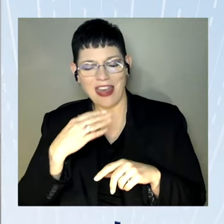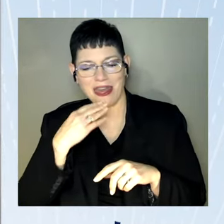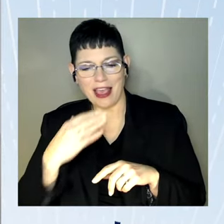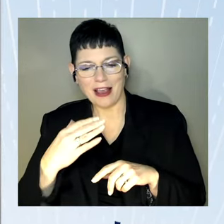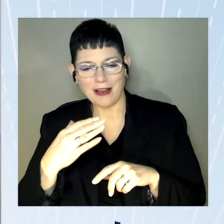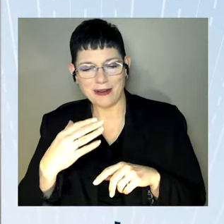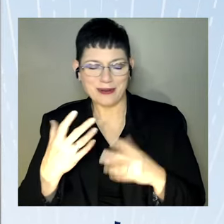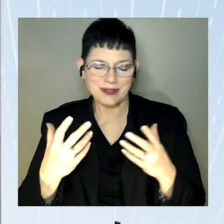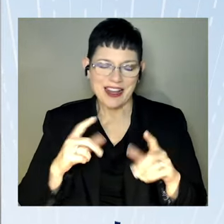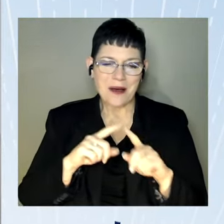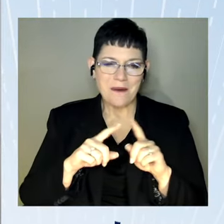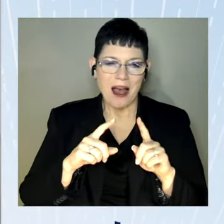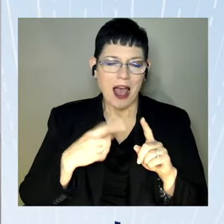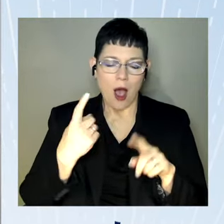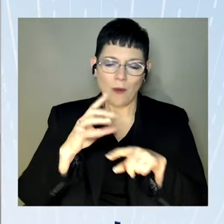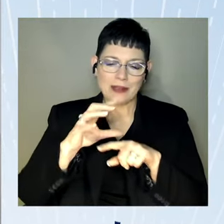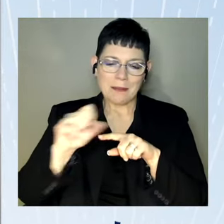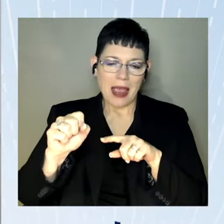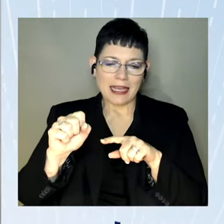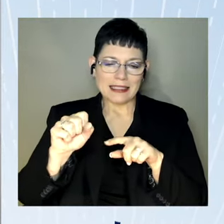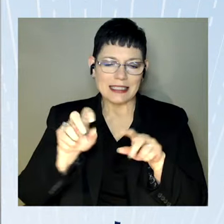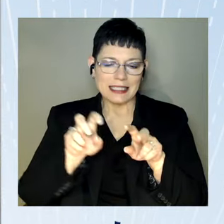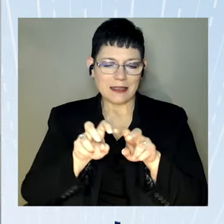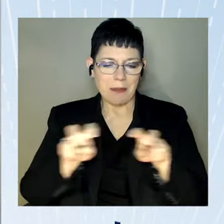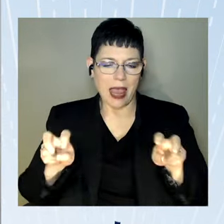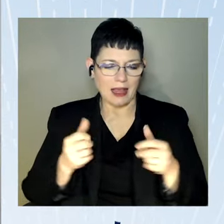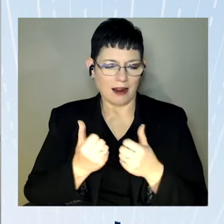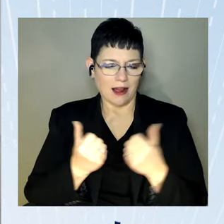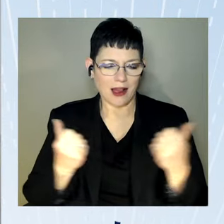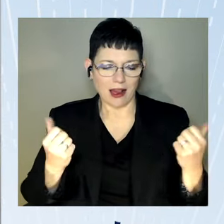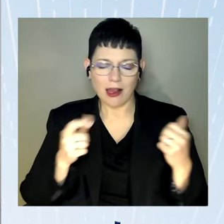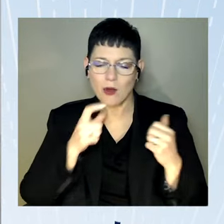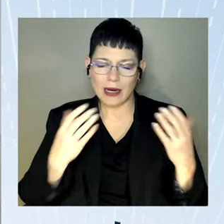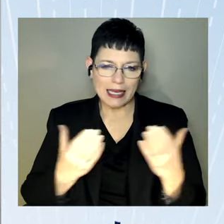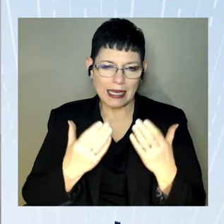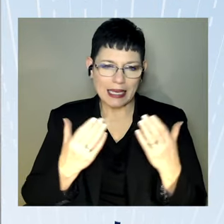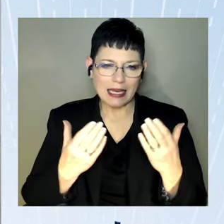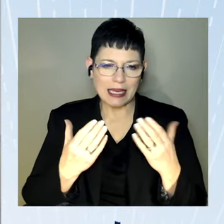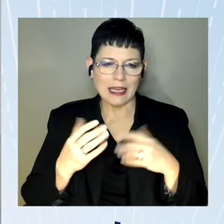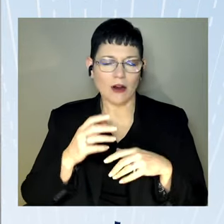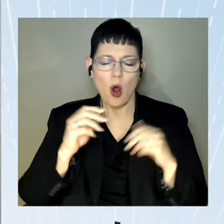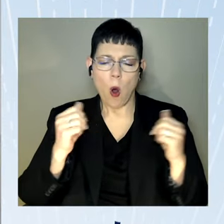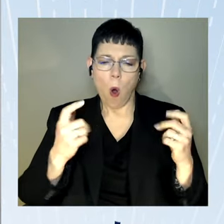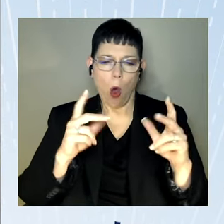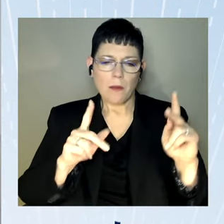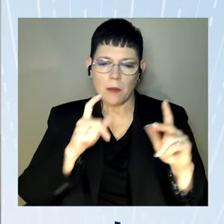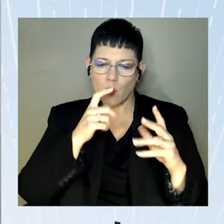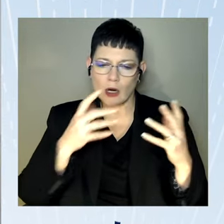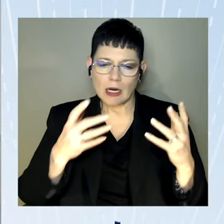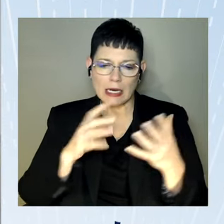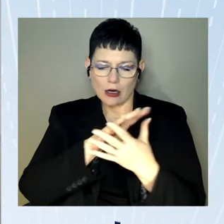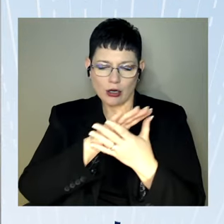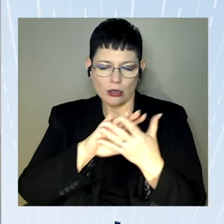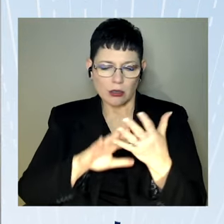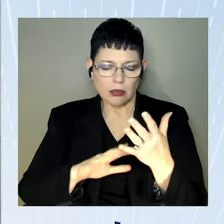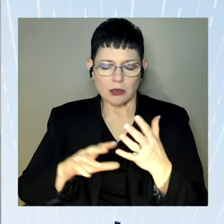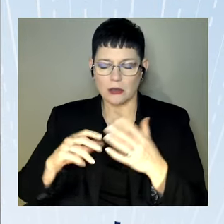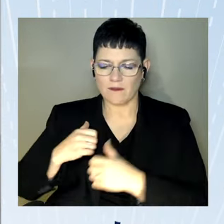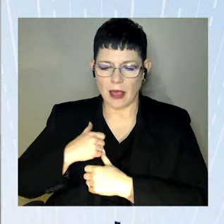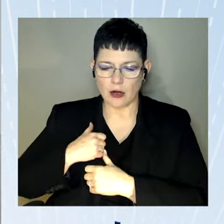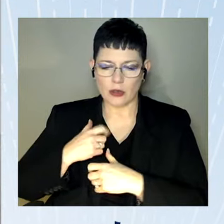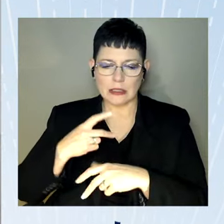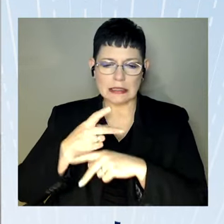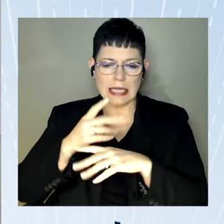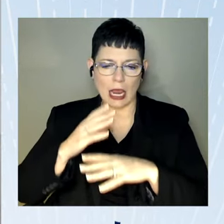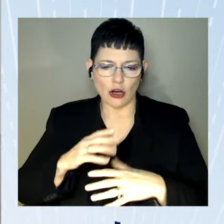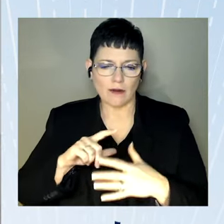To all of these amazing panelists, to early educators, to care workers, family caregivers, to veterans, disability and